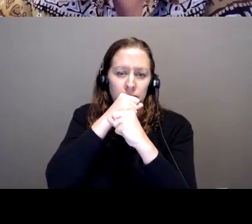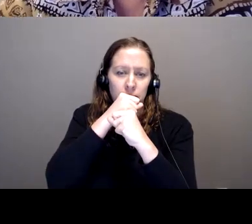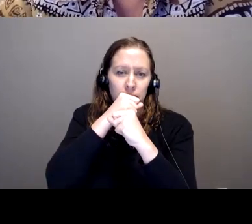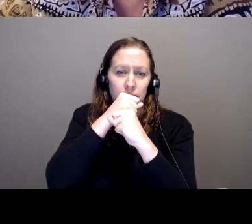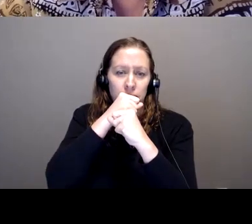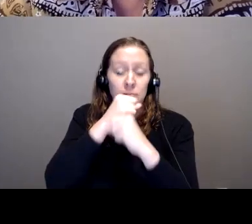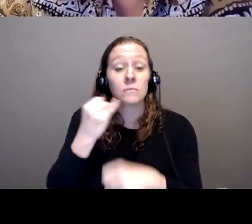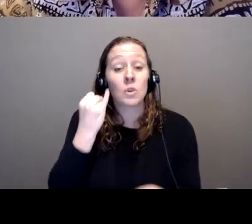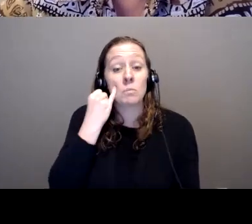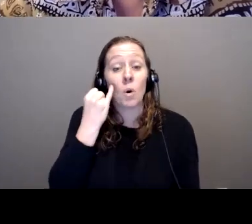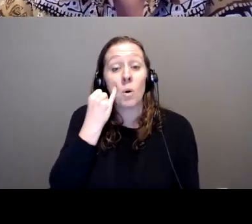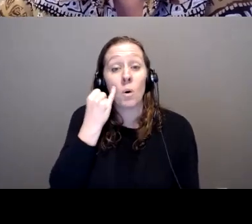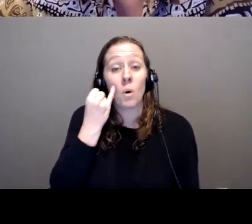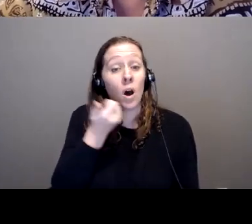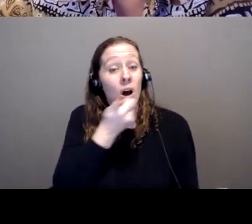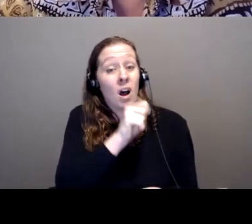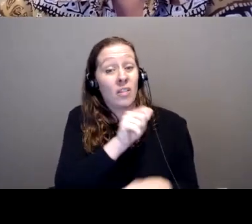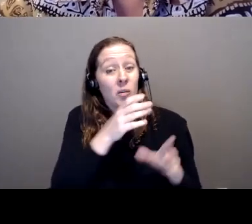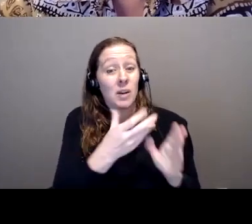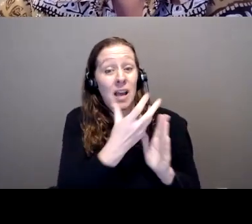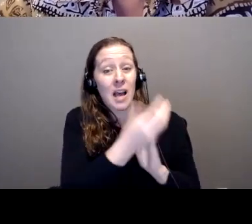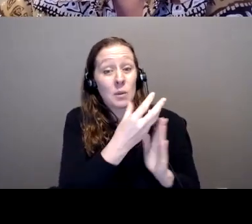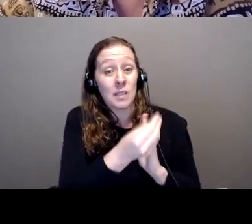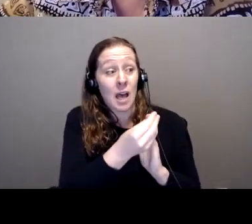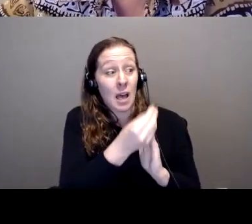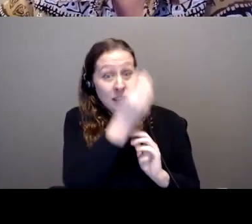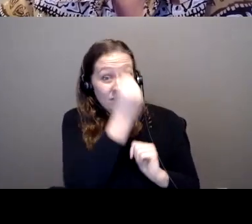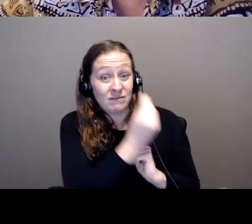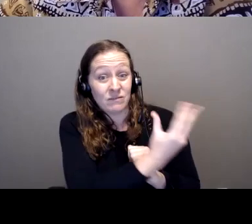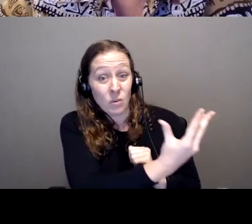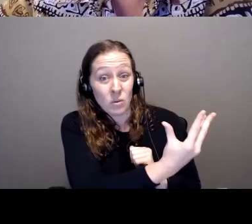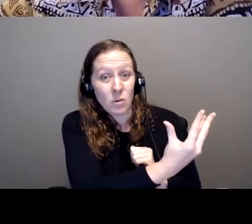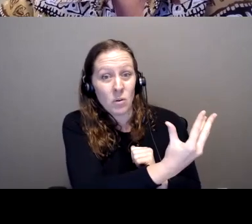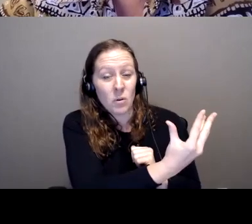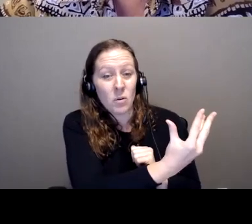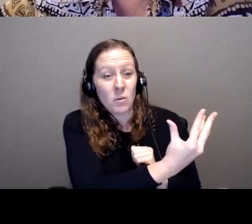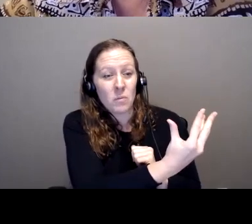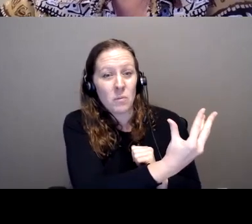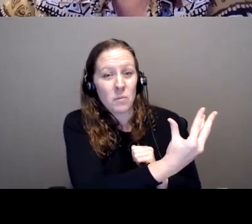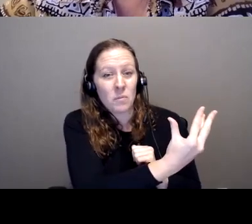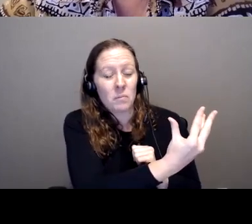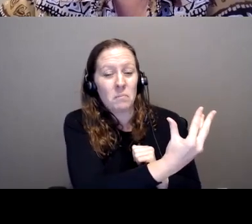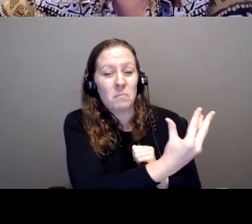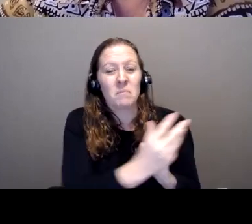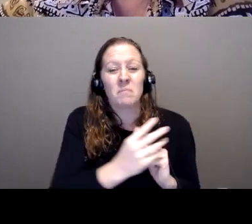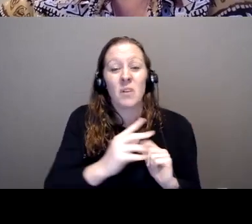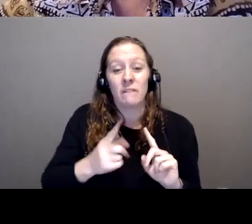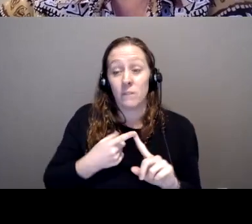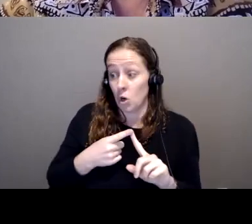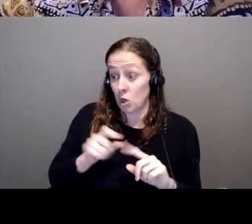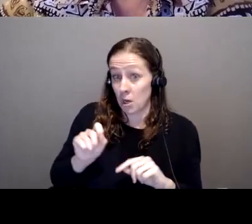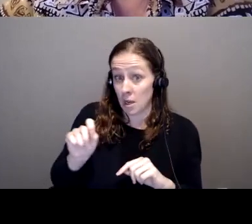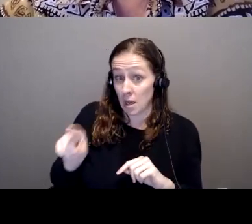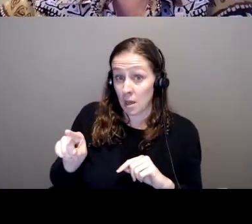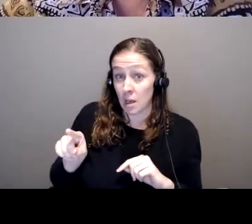be shared with anyone else outside the process, that it first needs to be agreed upon